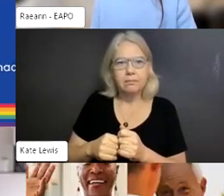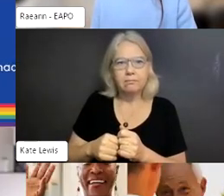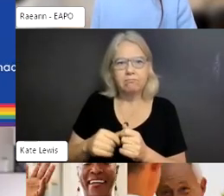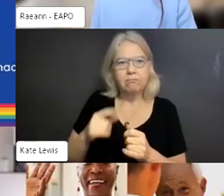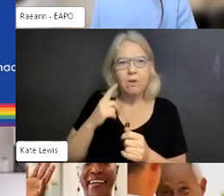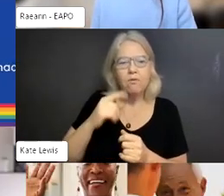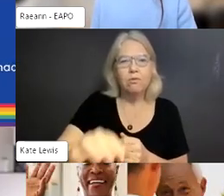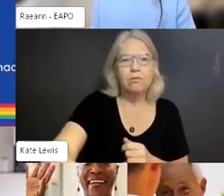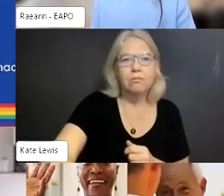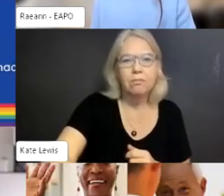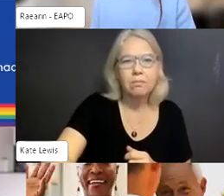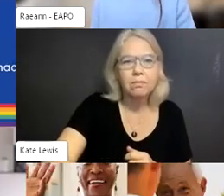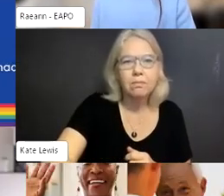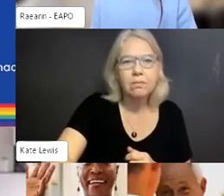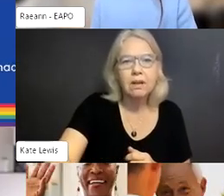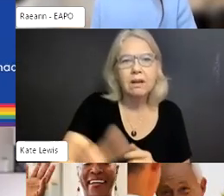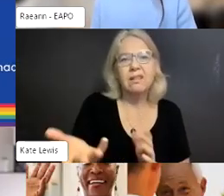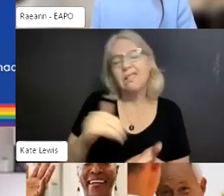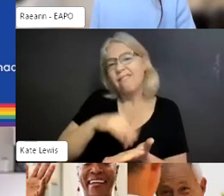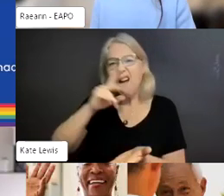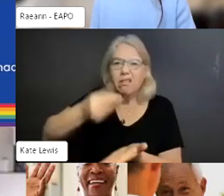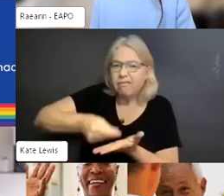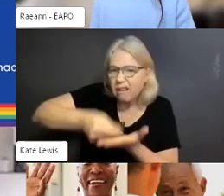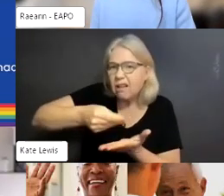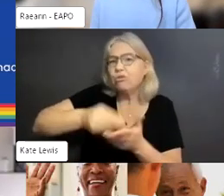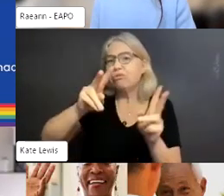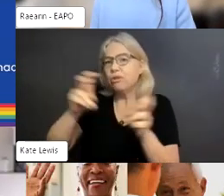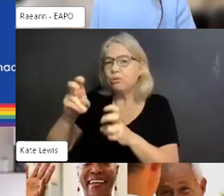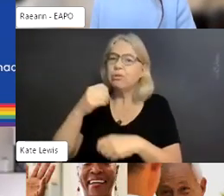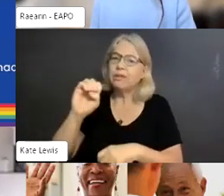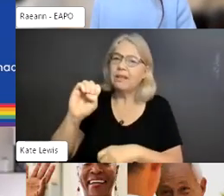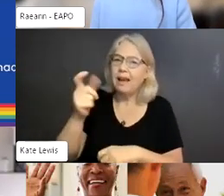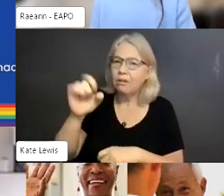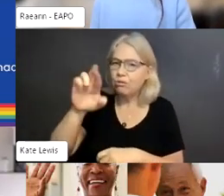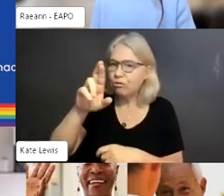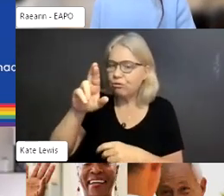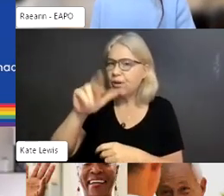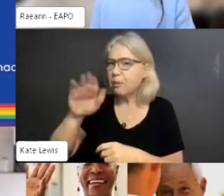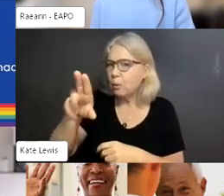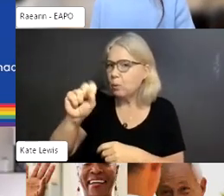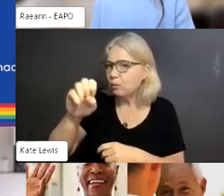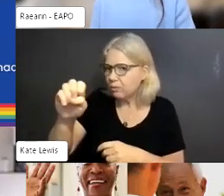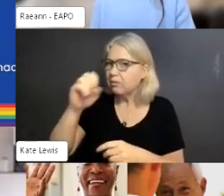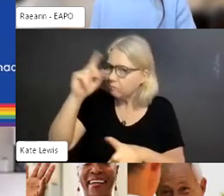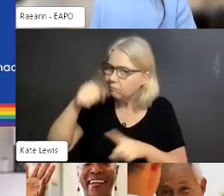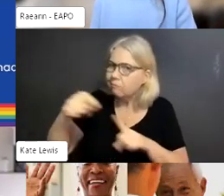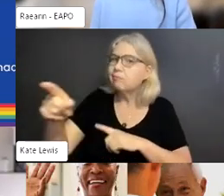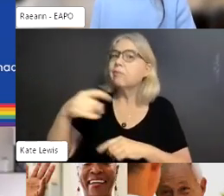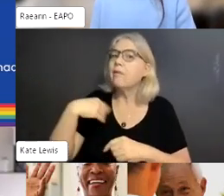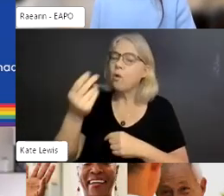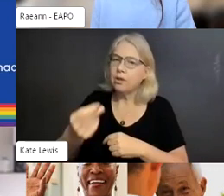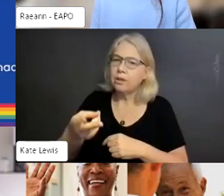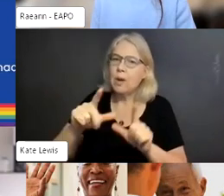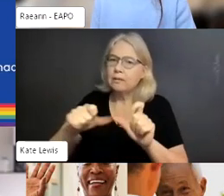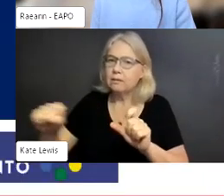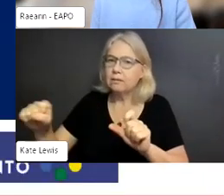website. Again, these are some of the links that were already shared today. Again, I will post those onto our website after